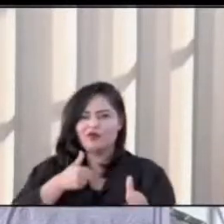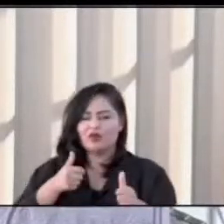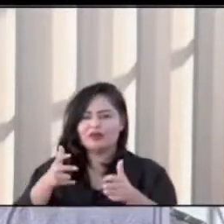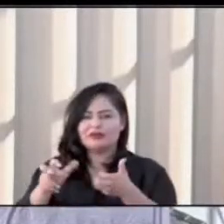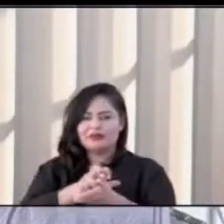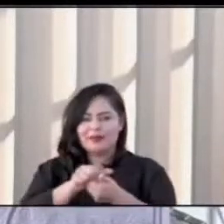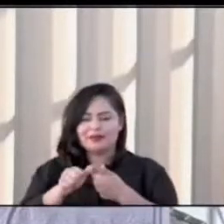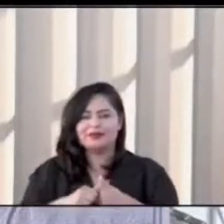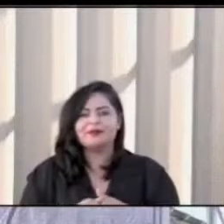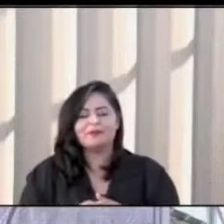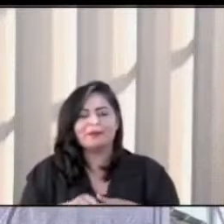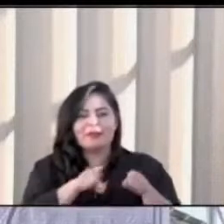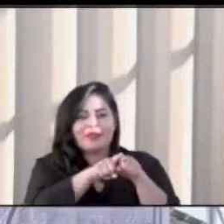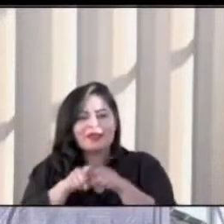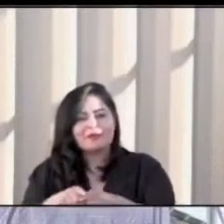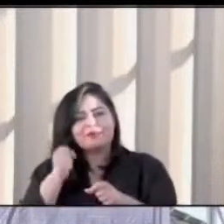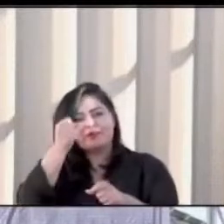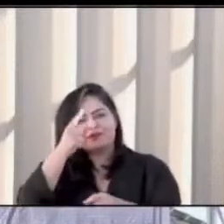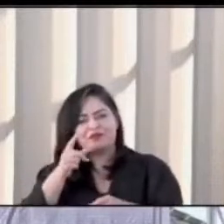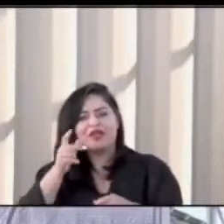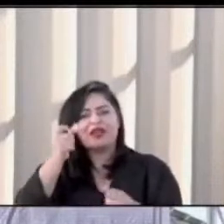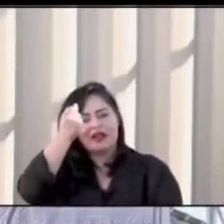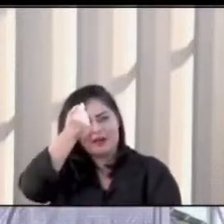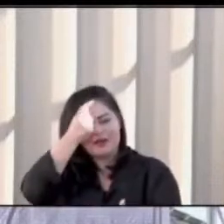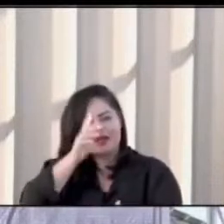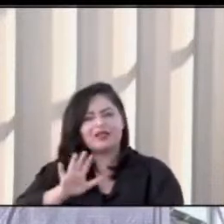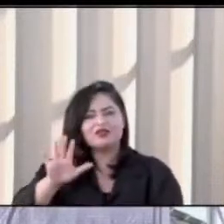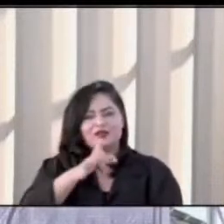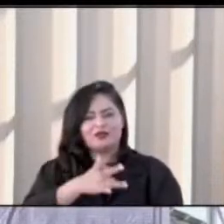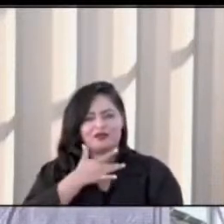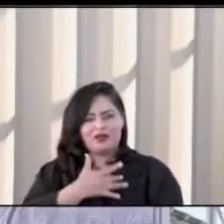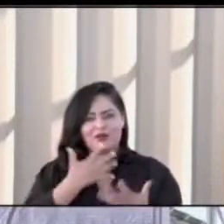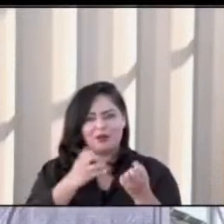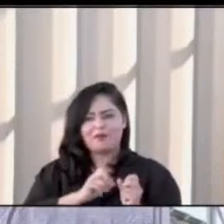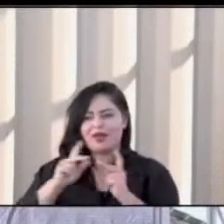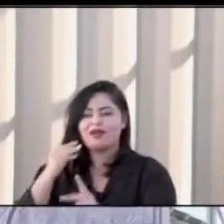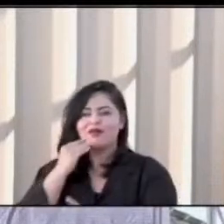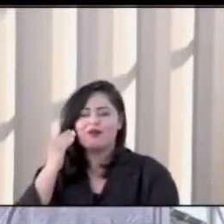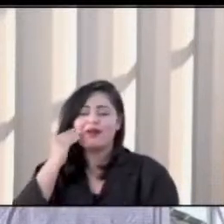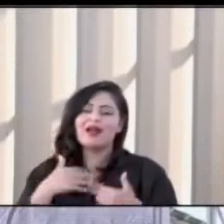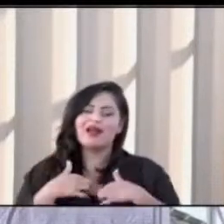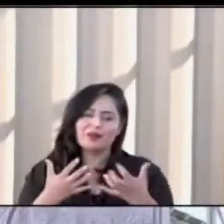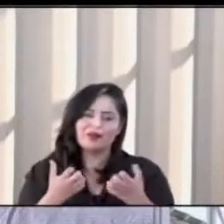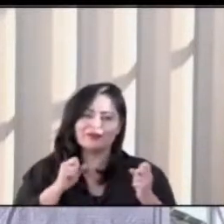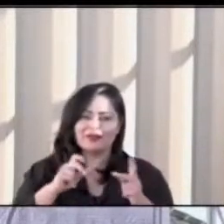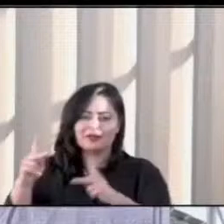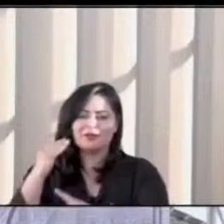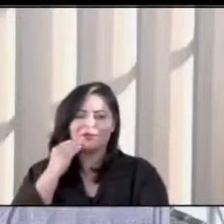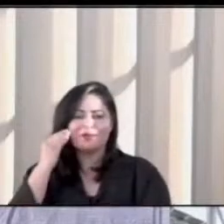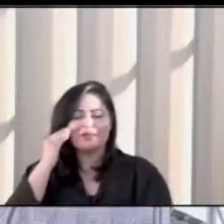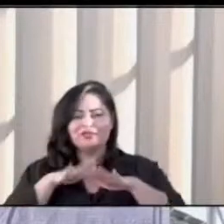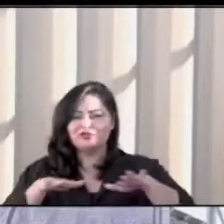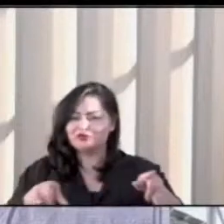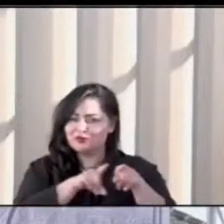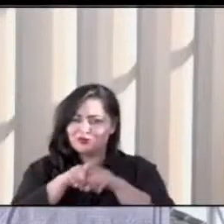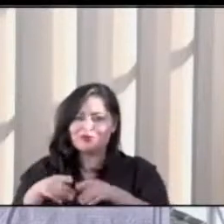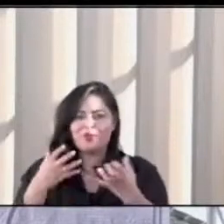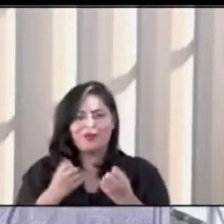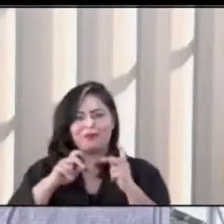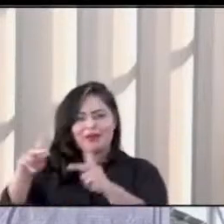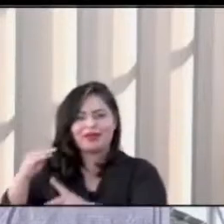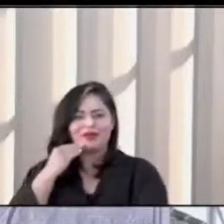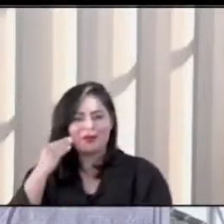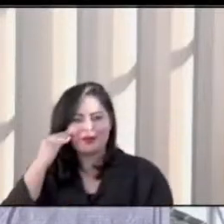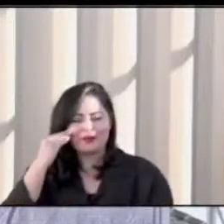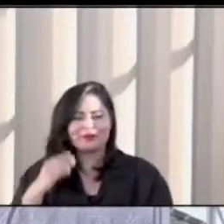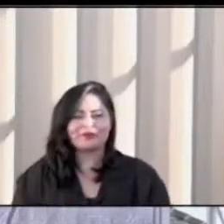can empathize with folks who want to get back into their homes. I am very eager to get back into my home. My kids are eager to get back into our house. But I want to